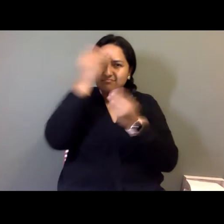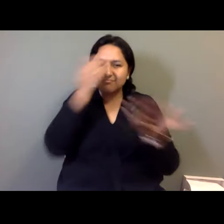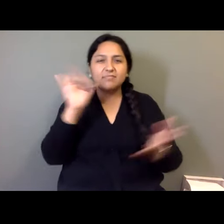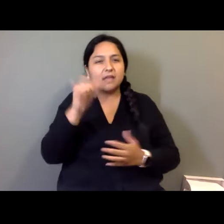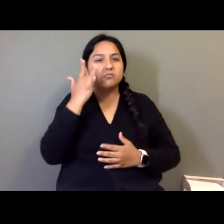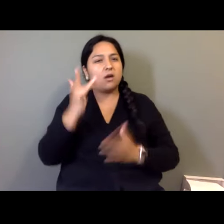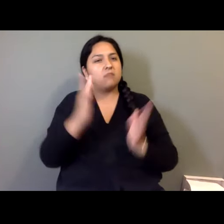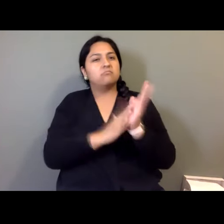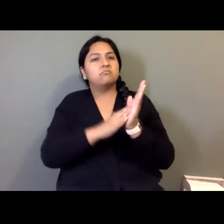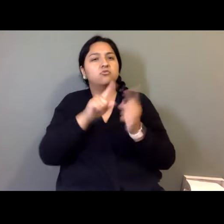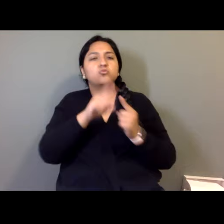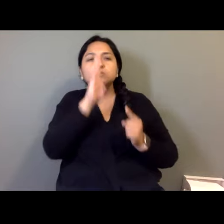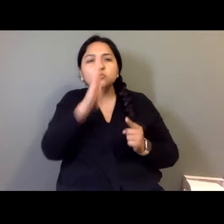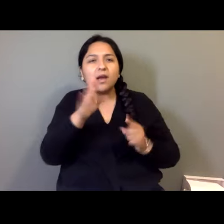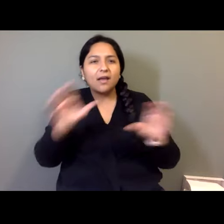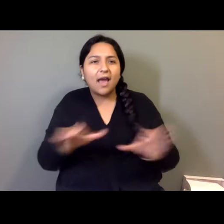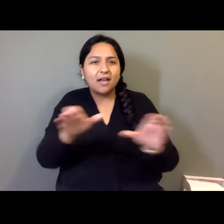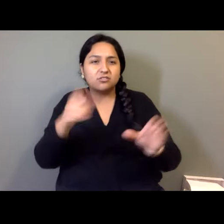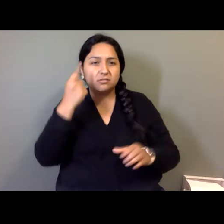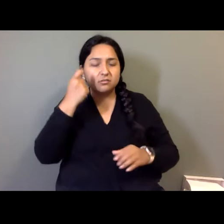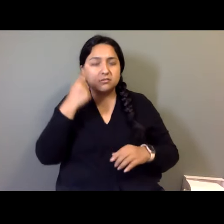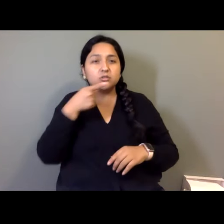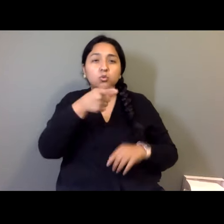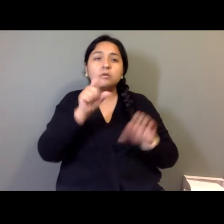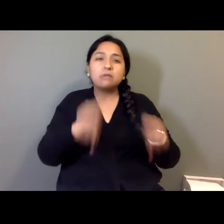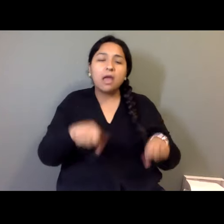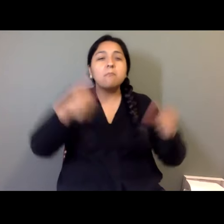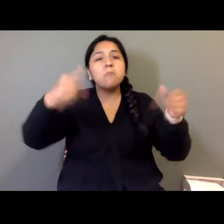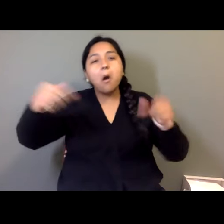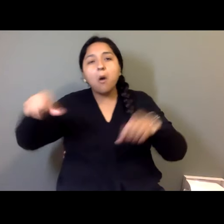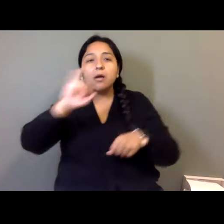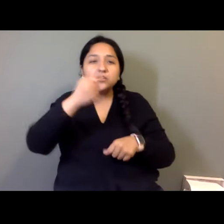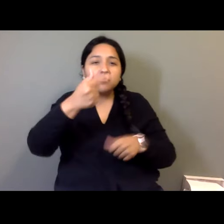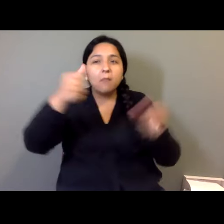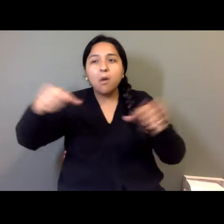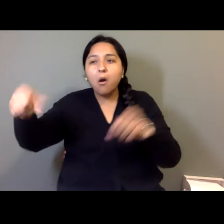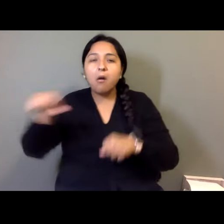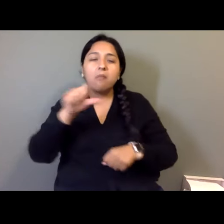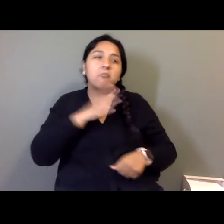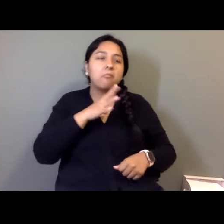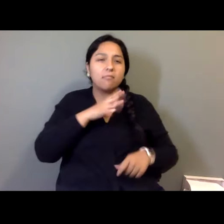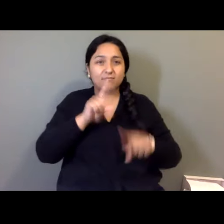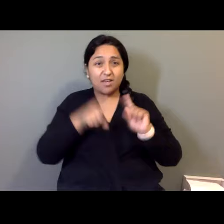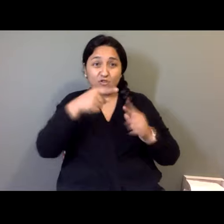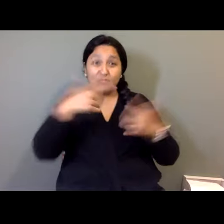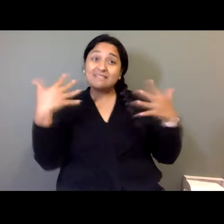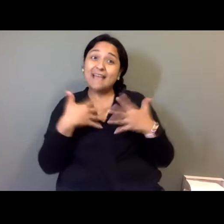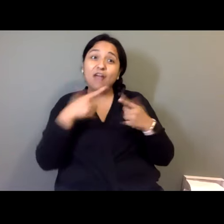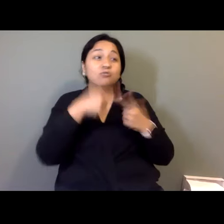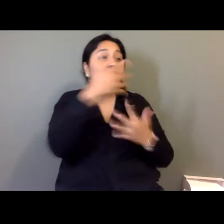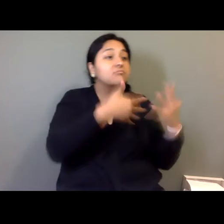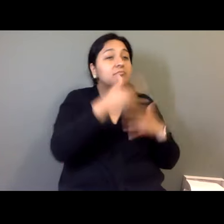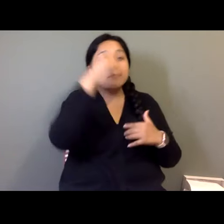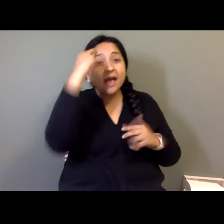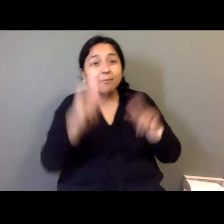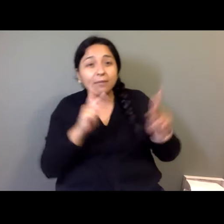lot of people, you want to like, you can post stuff on Instagram, but you're scared to go around Black people. You're scared to go into these different neighborhoods. So I